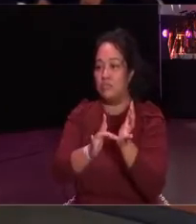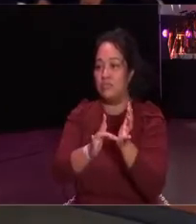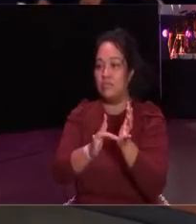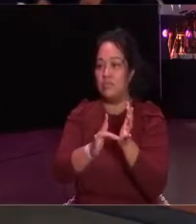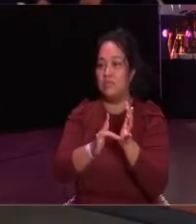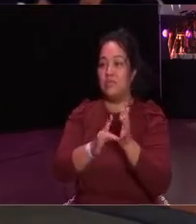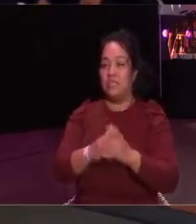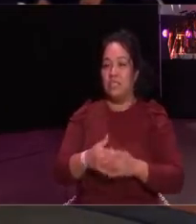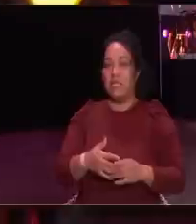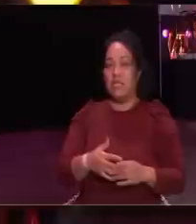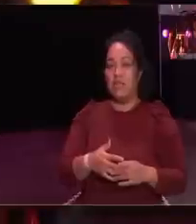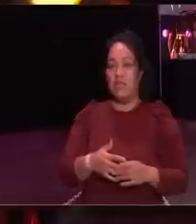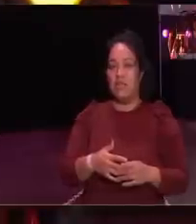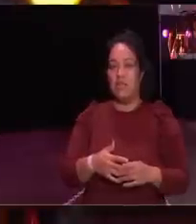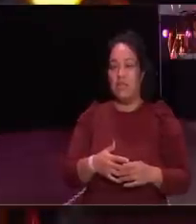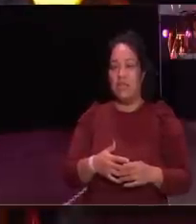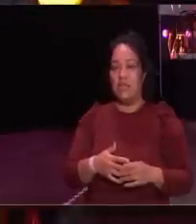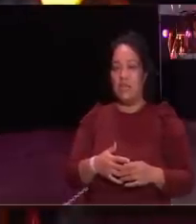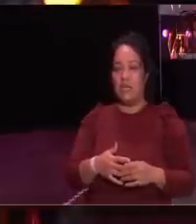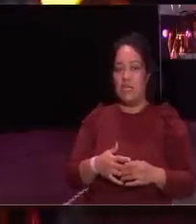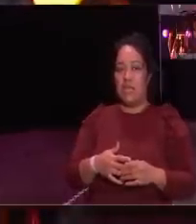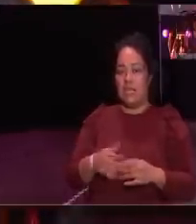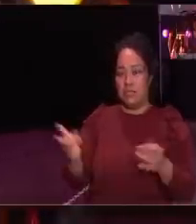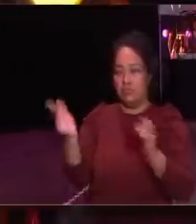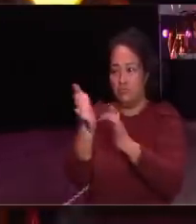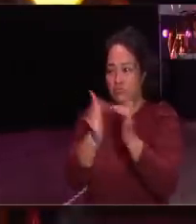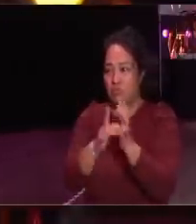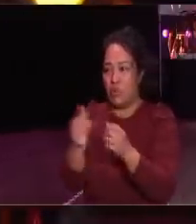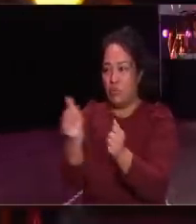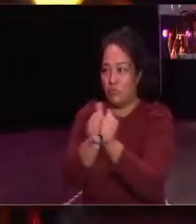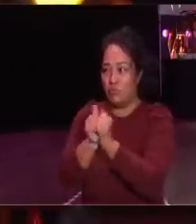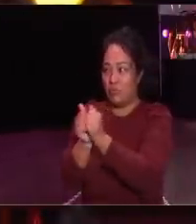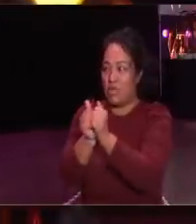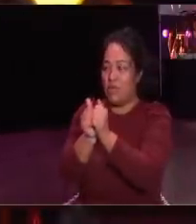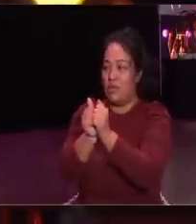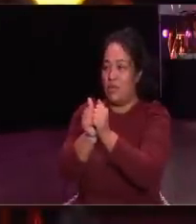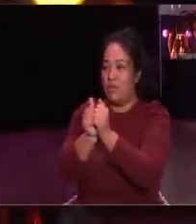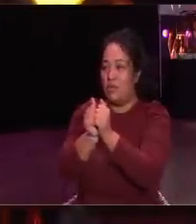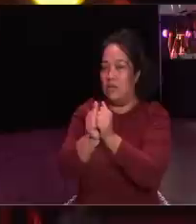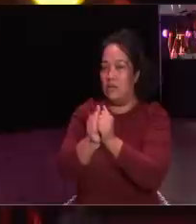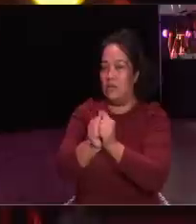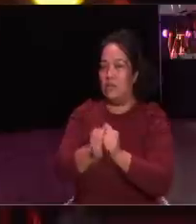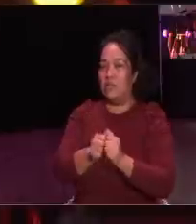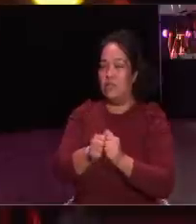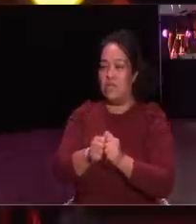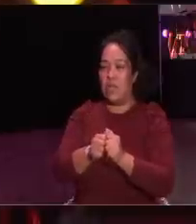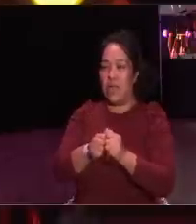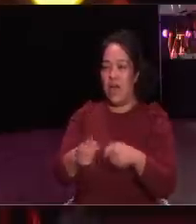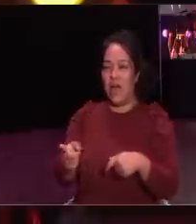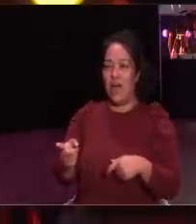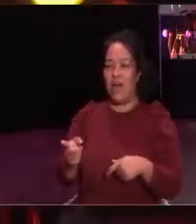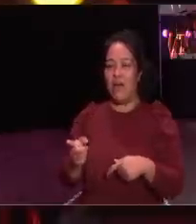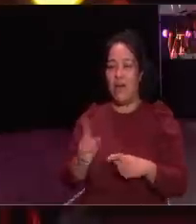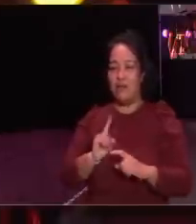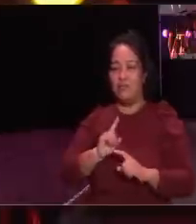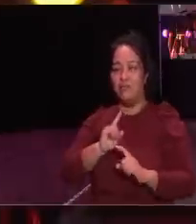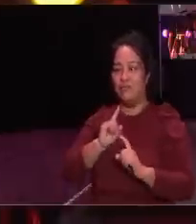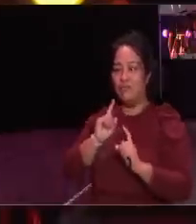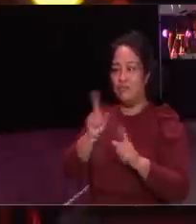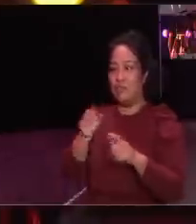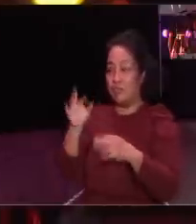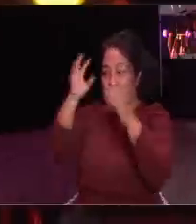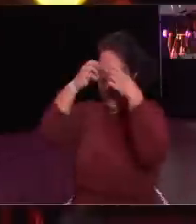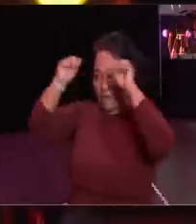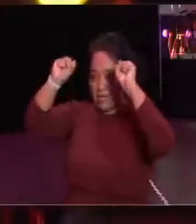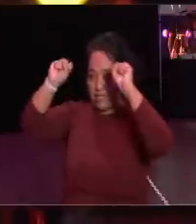Y como con nosotros está Jesús, and since Jesus is with us, yo le garantizo, presidente, I guarantee you, president, este partido